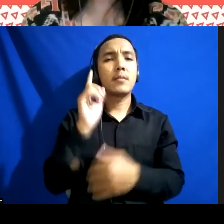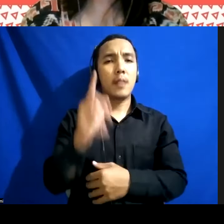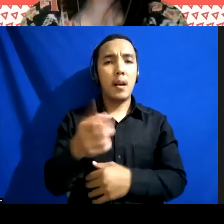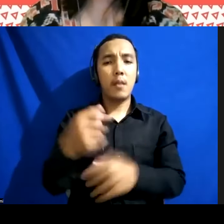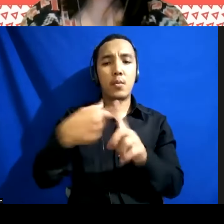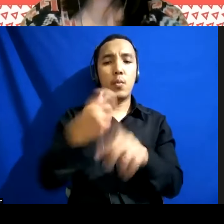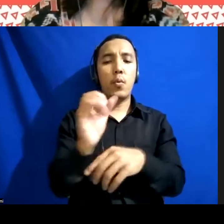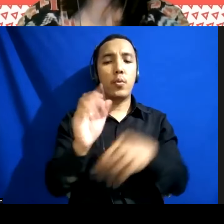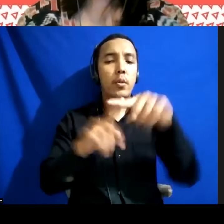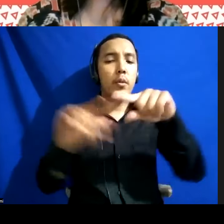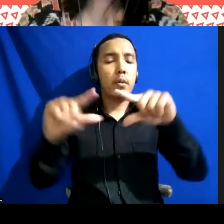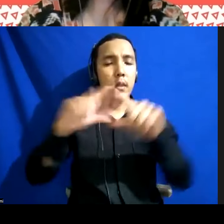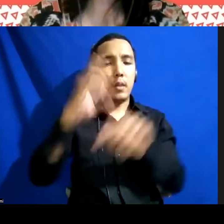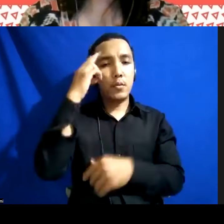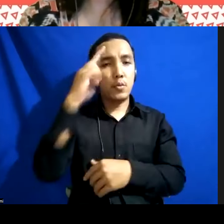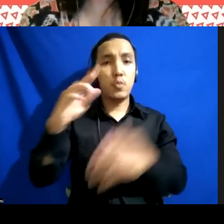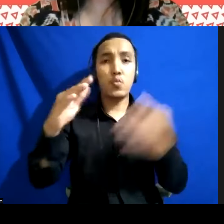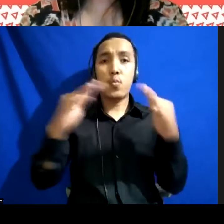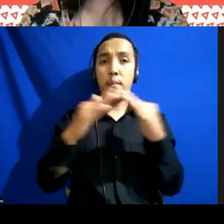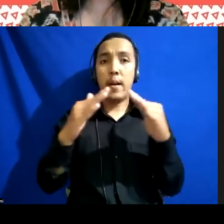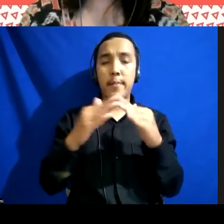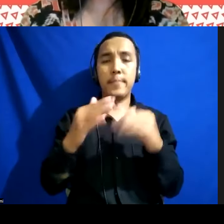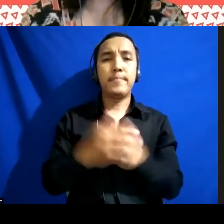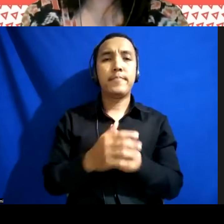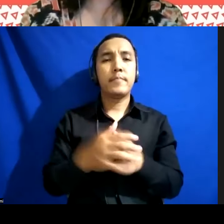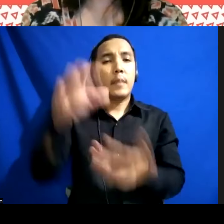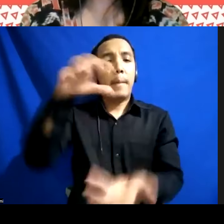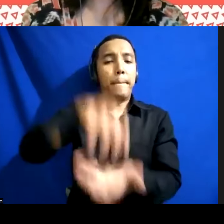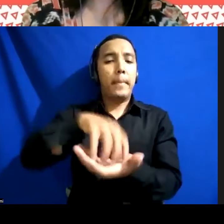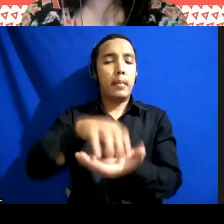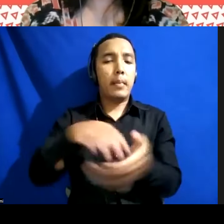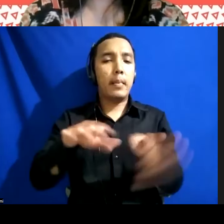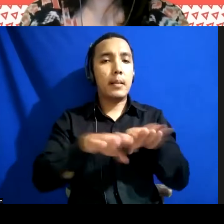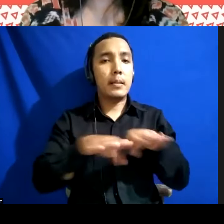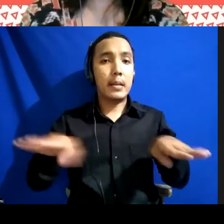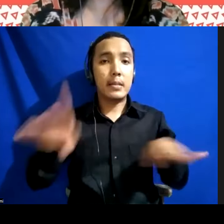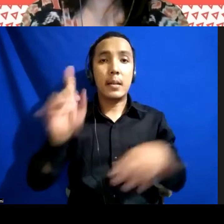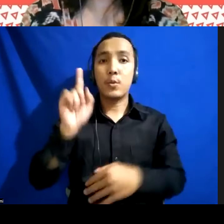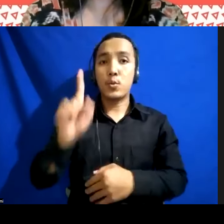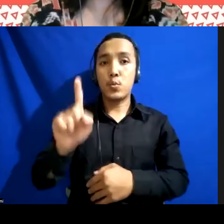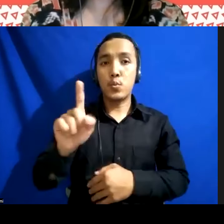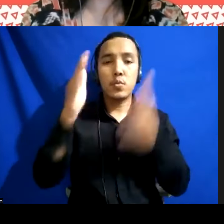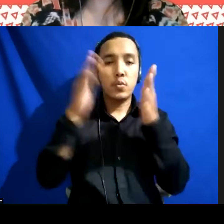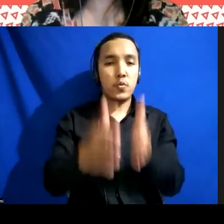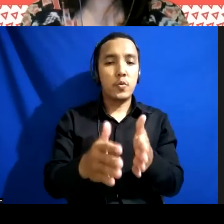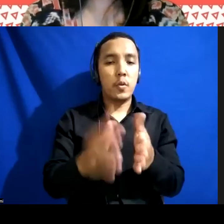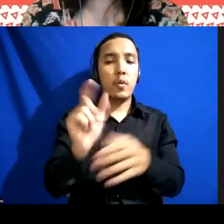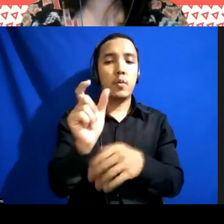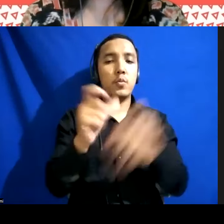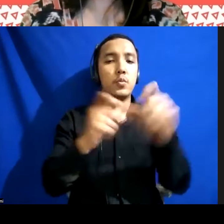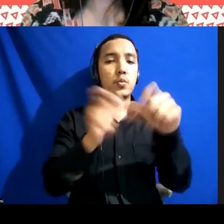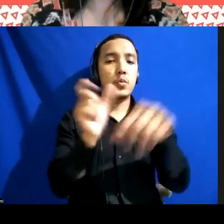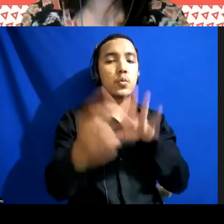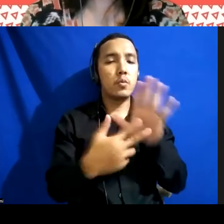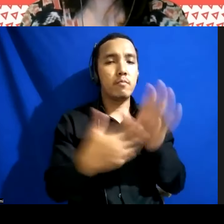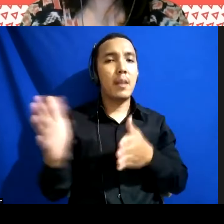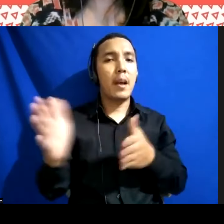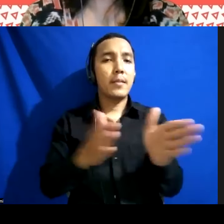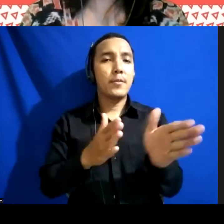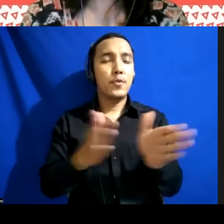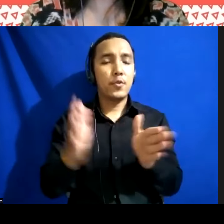housing, and also to provide them with housings on the first floor, particularly for housings that are